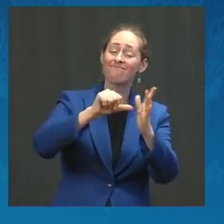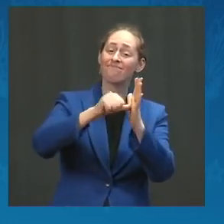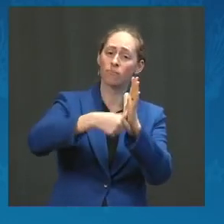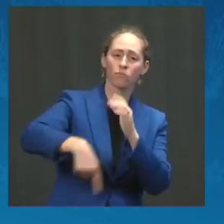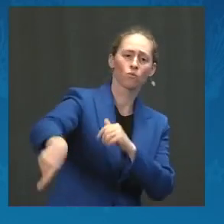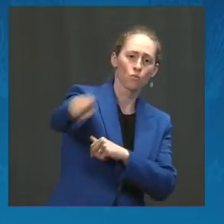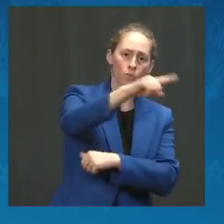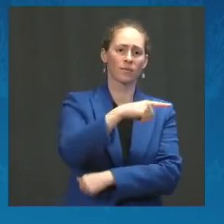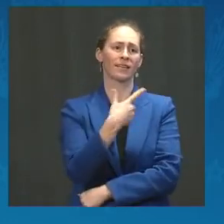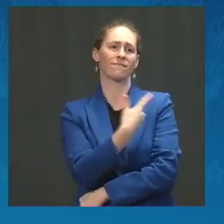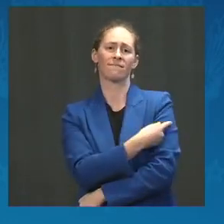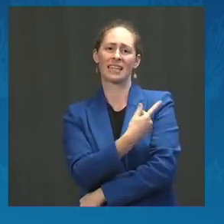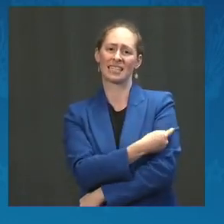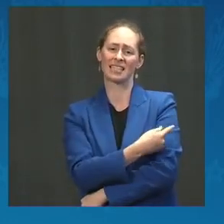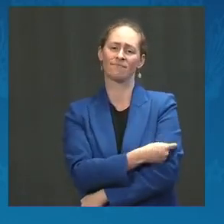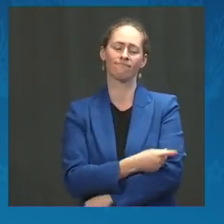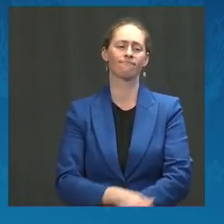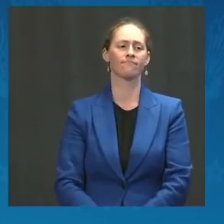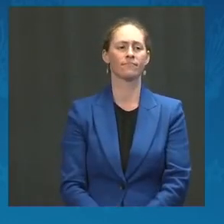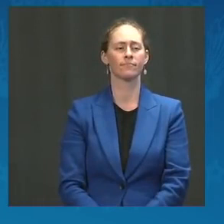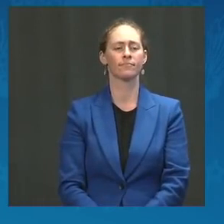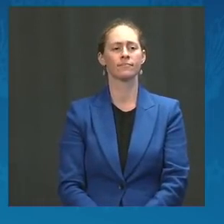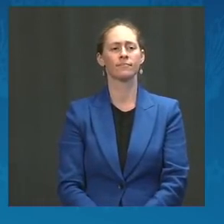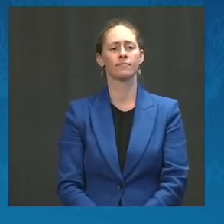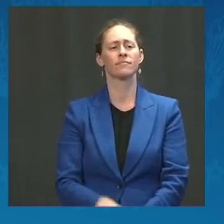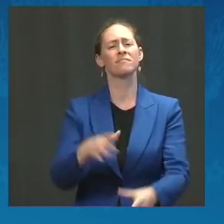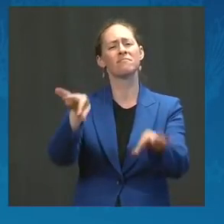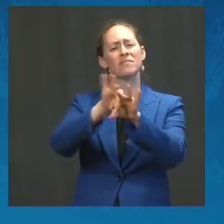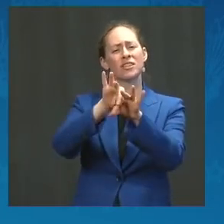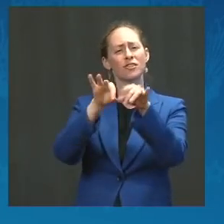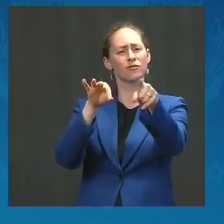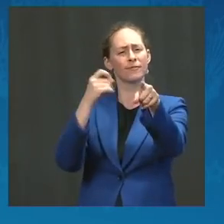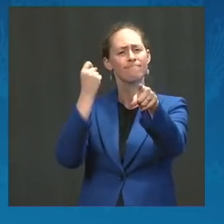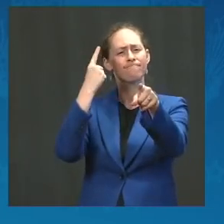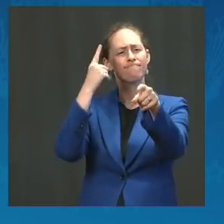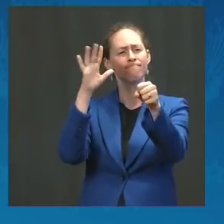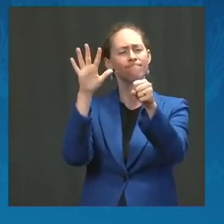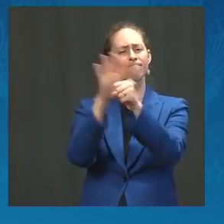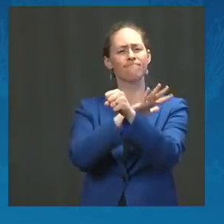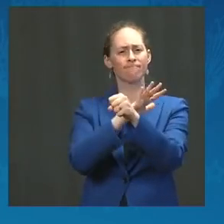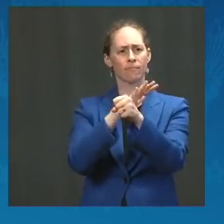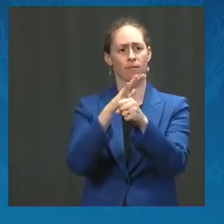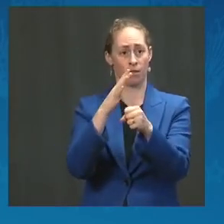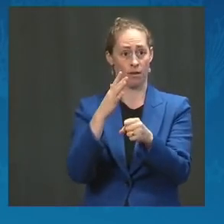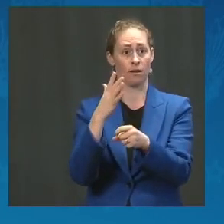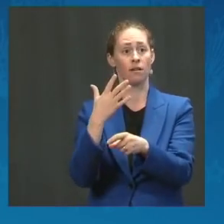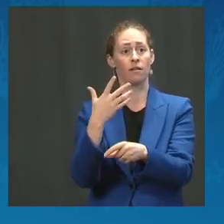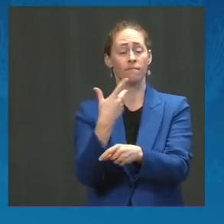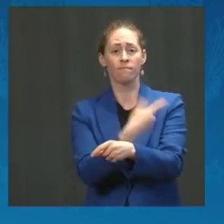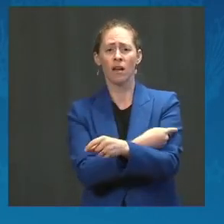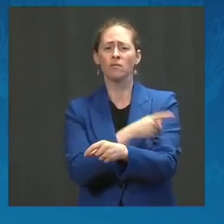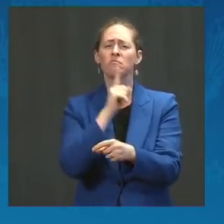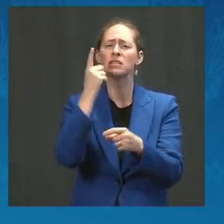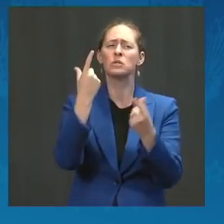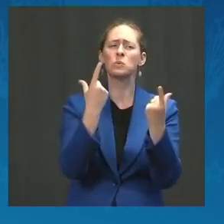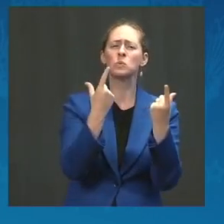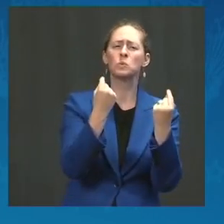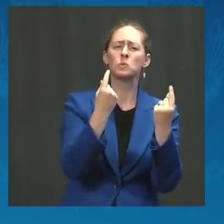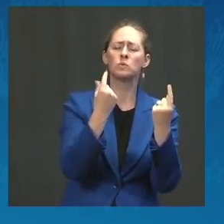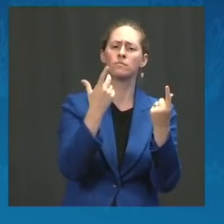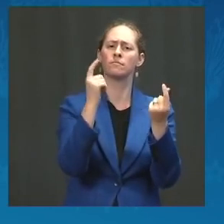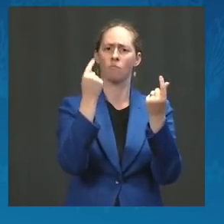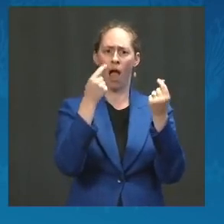Look, and it's important to understand what vaccines do and what they don't do. Put simply,